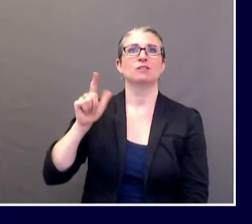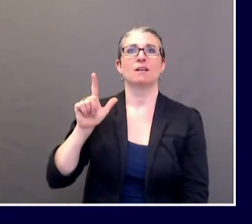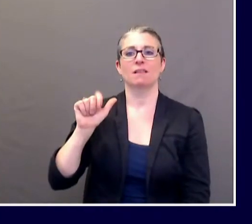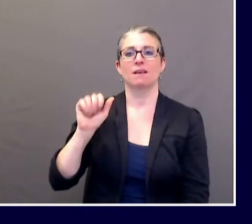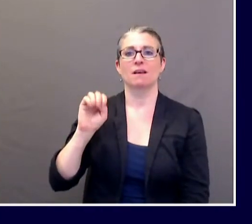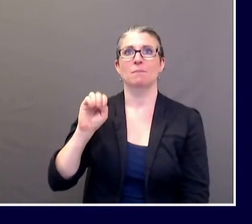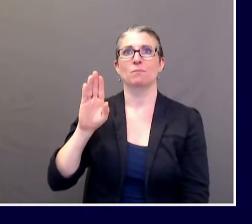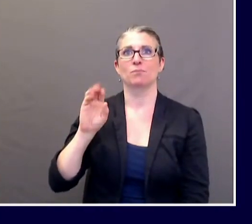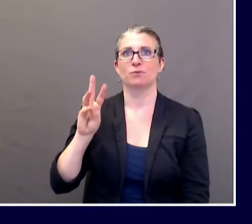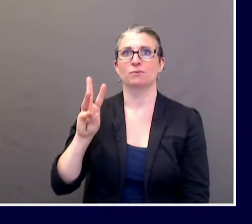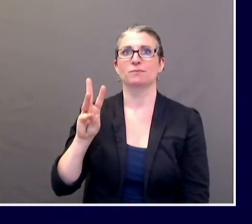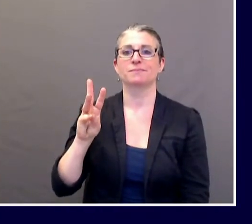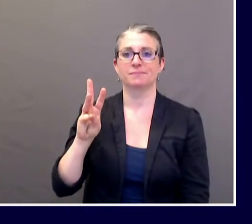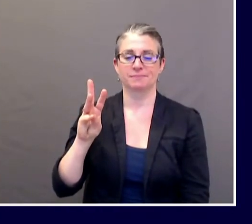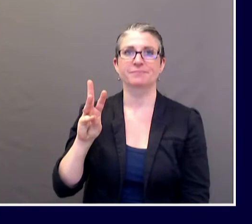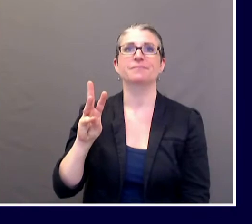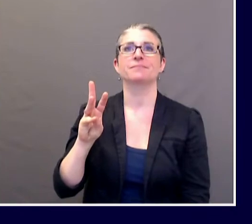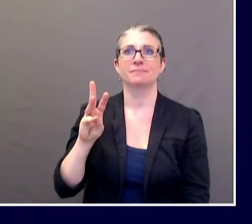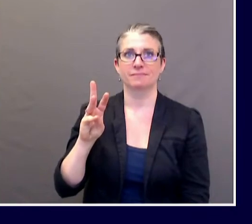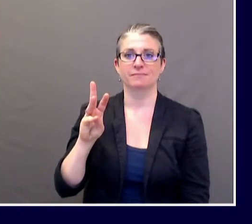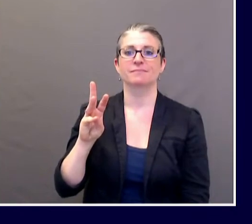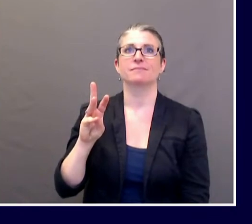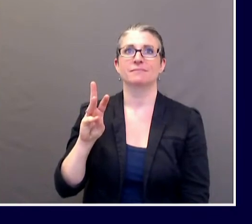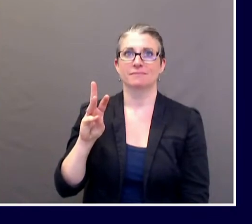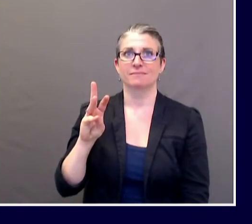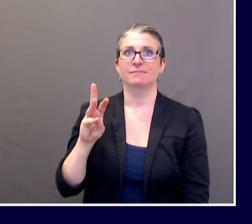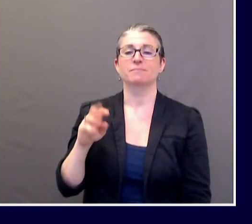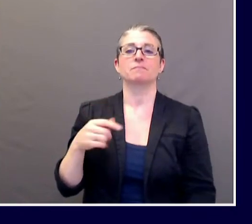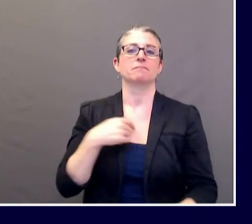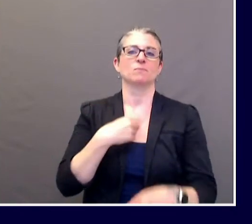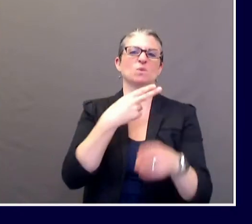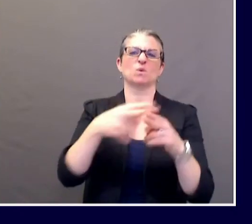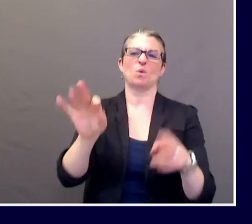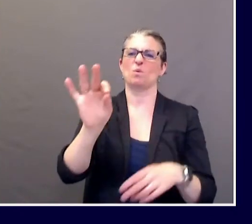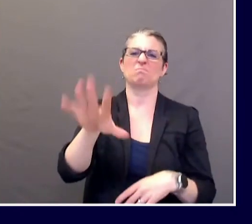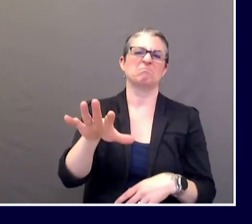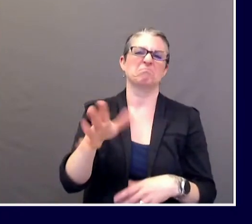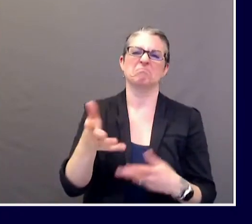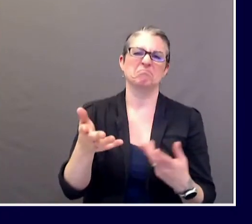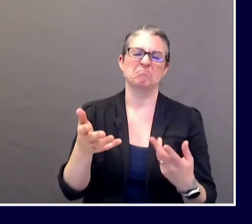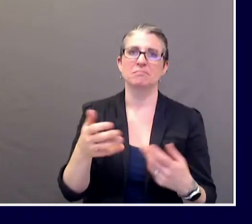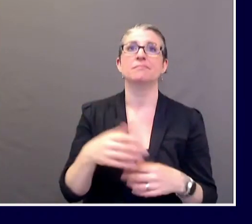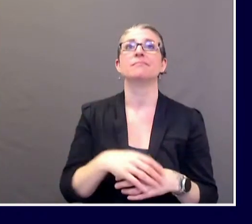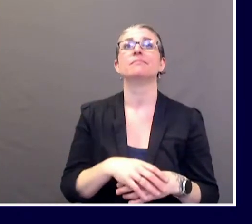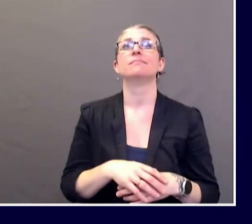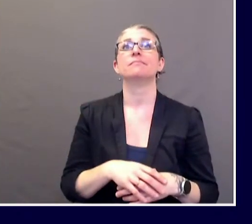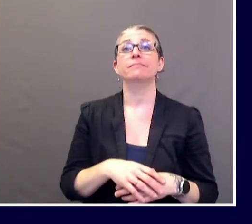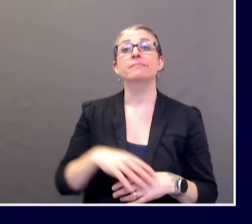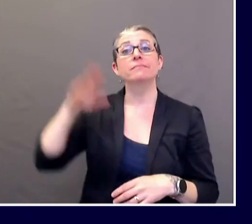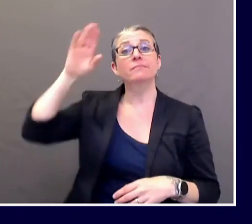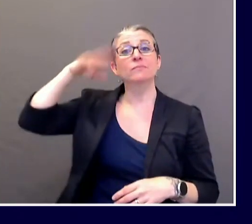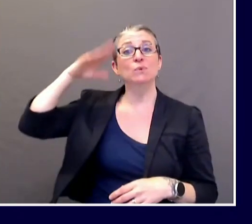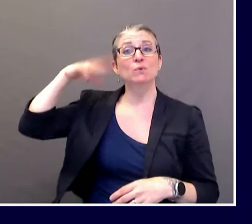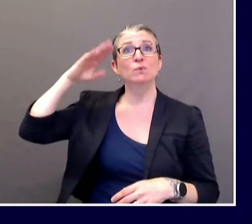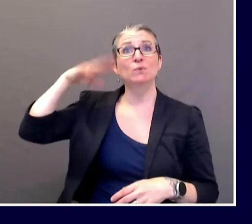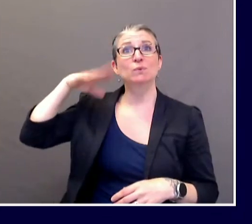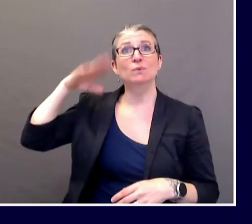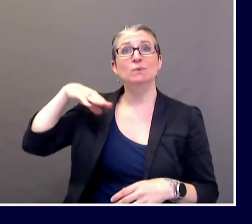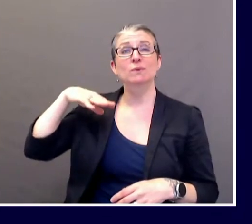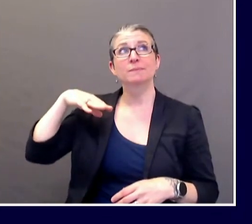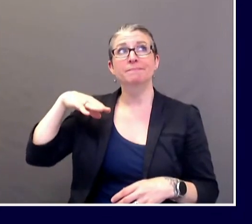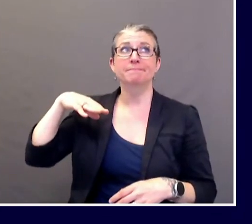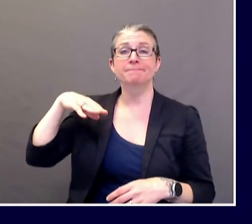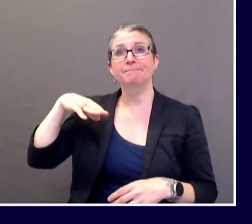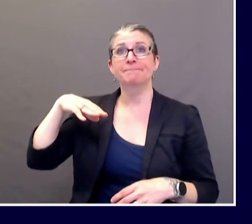a relatively short response, which is we know that there are some areas, some different actors who recommend two sets